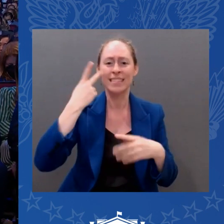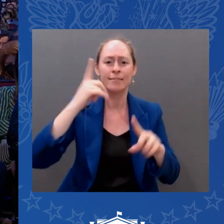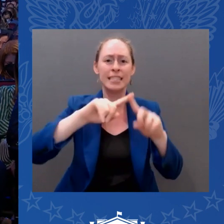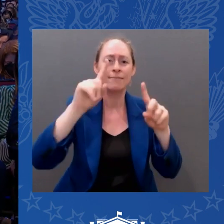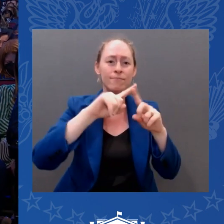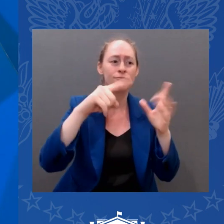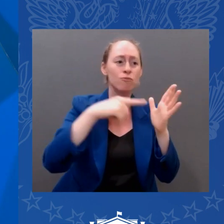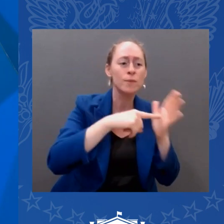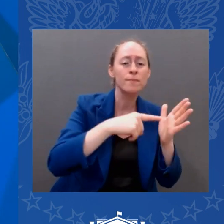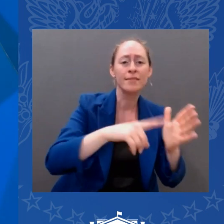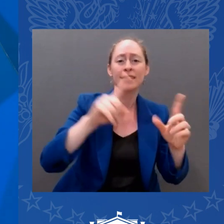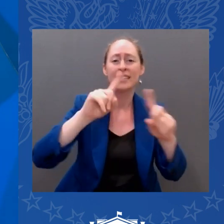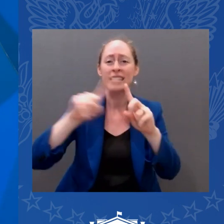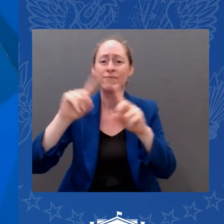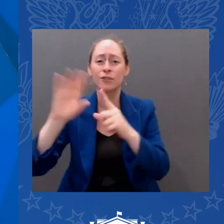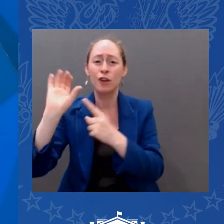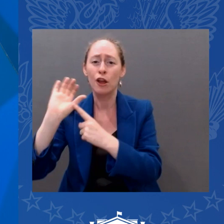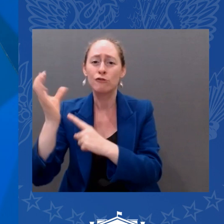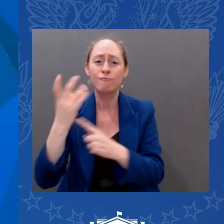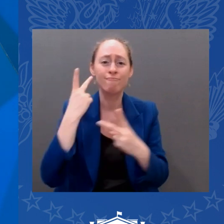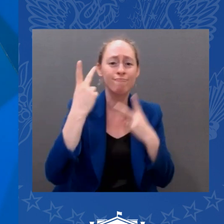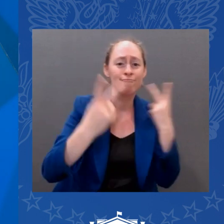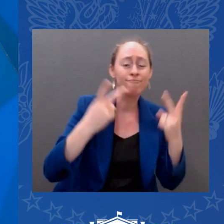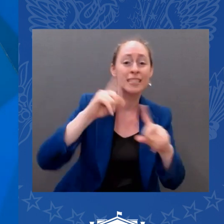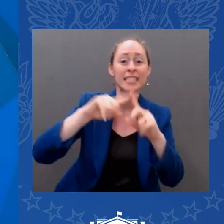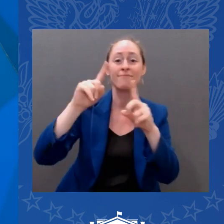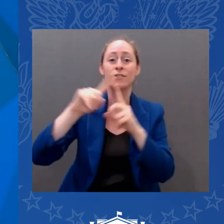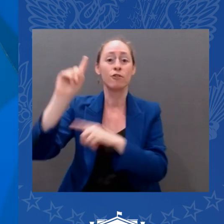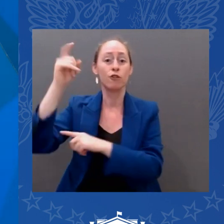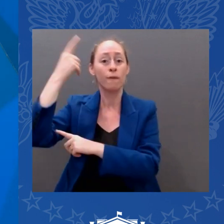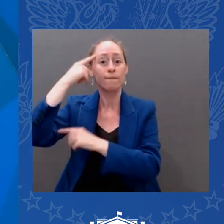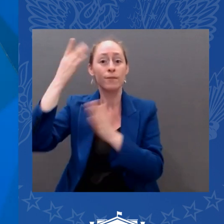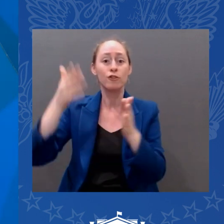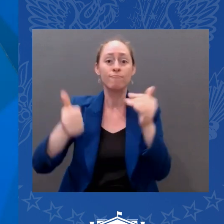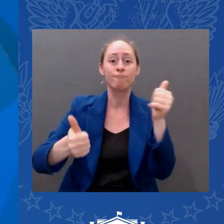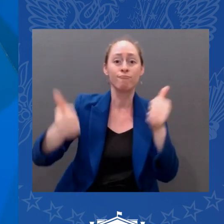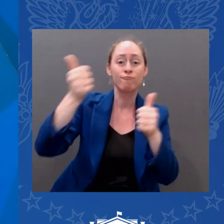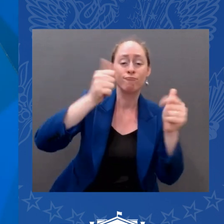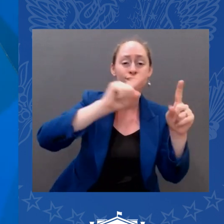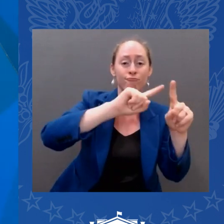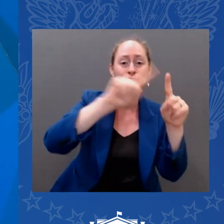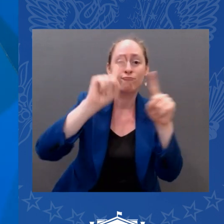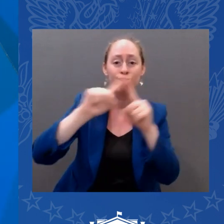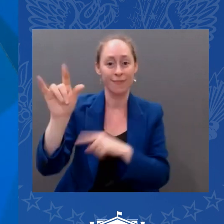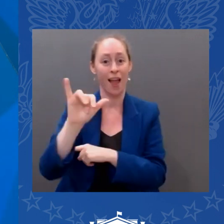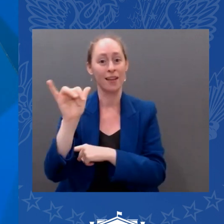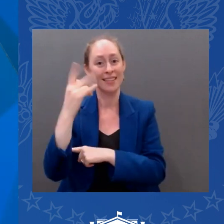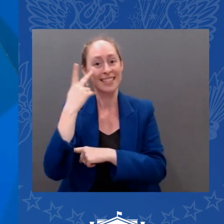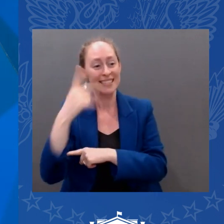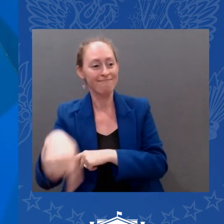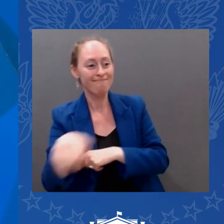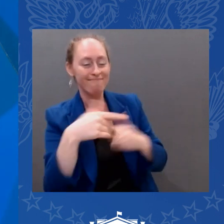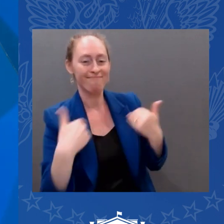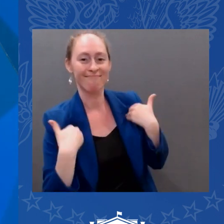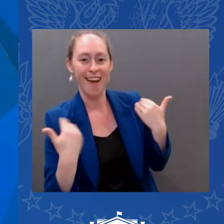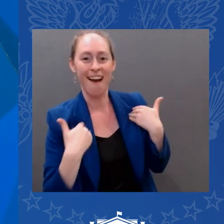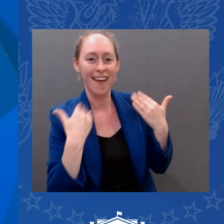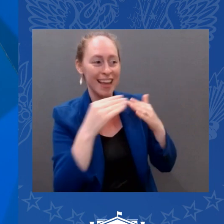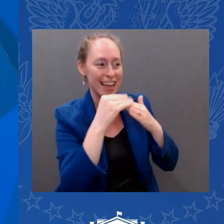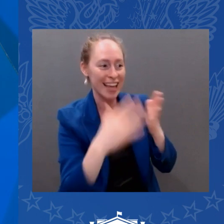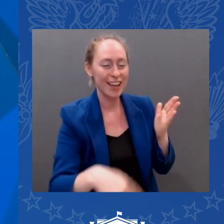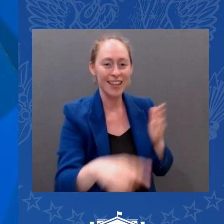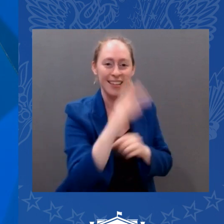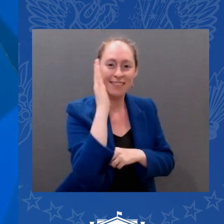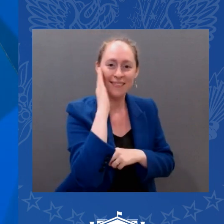and we are joined by youth leaders. We are joined by CEOs, and we are